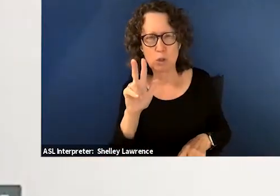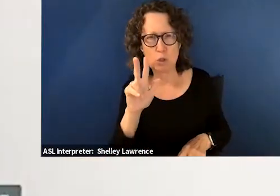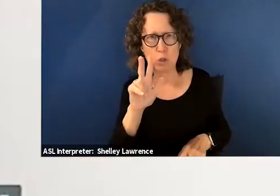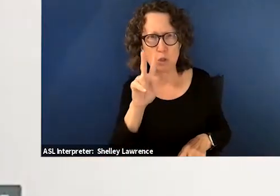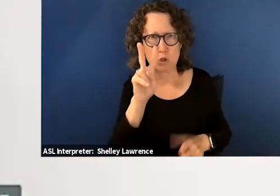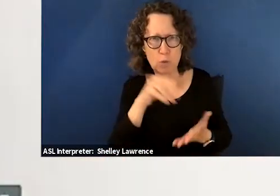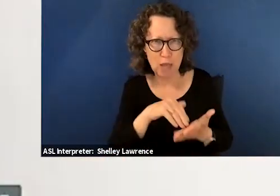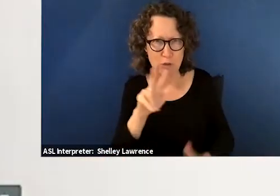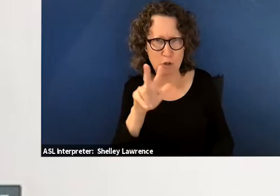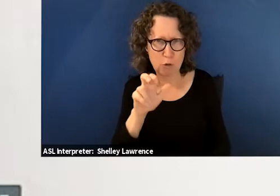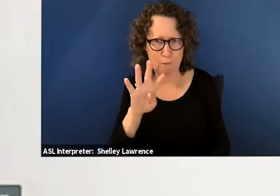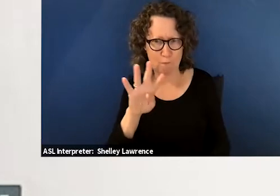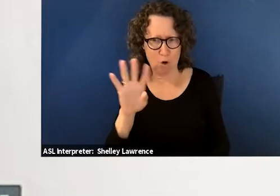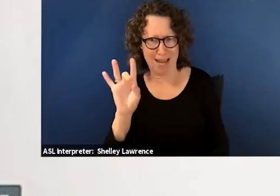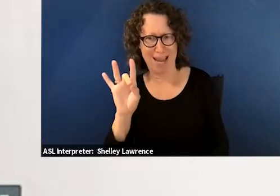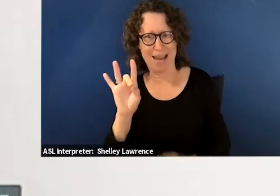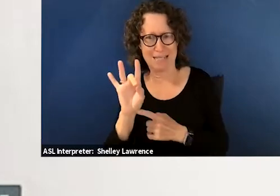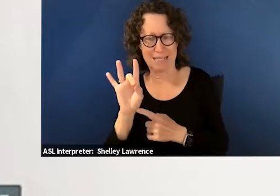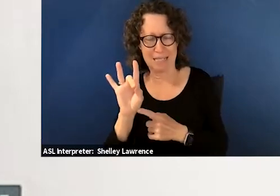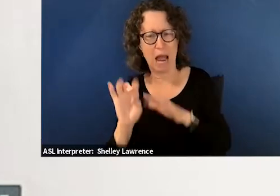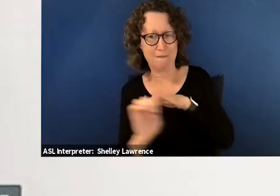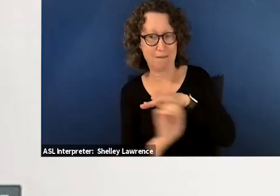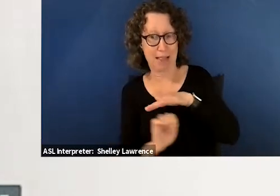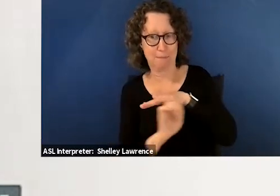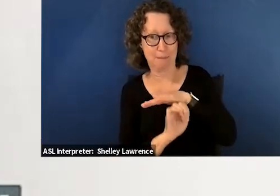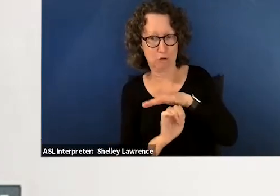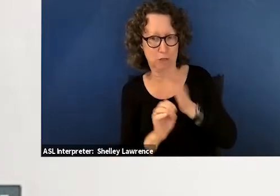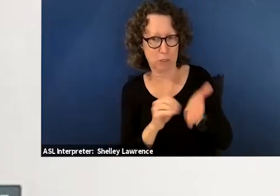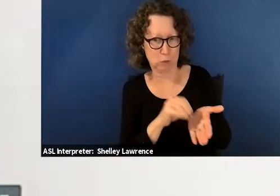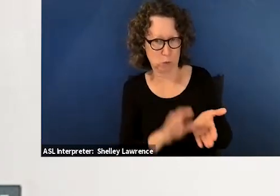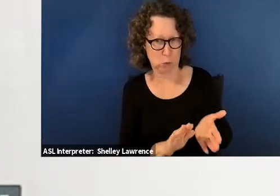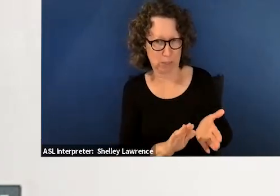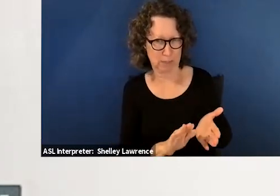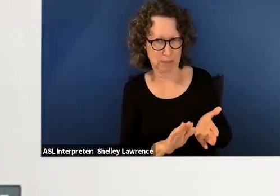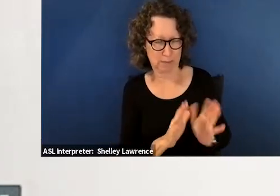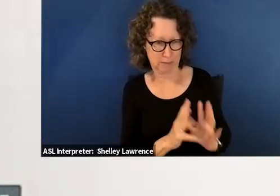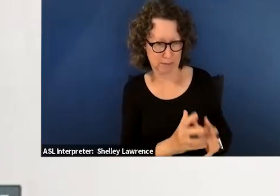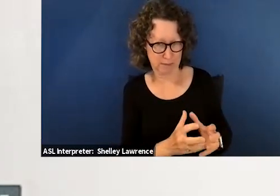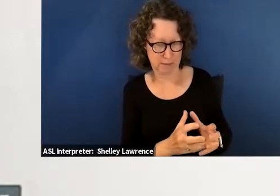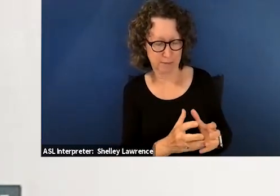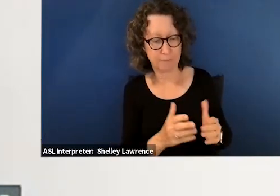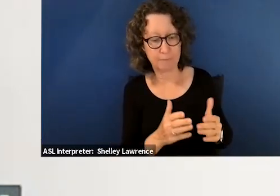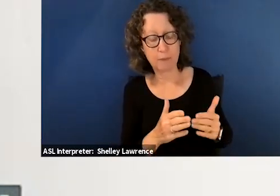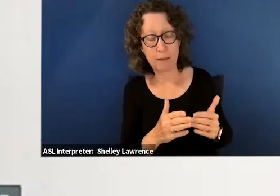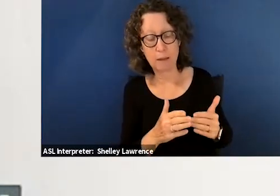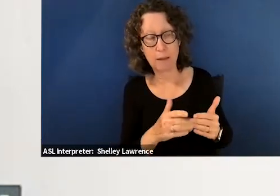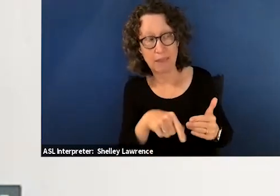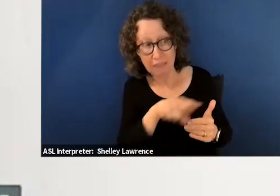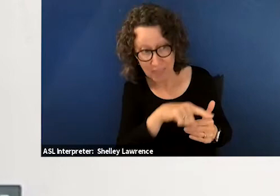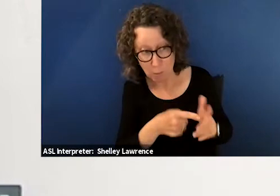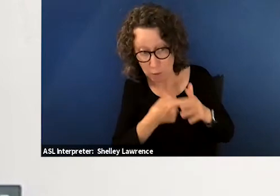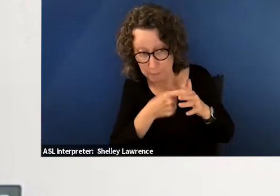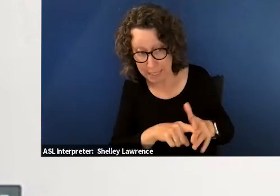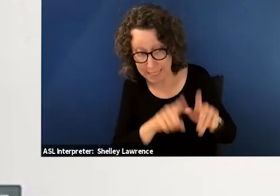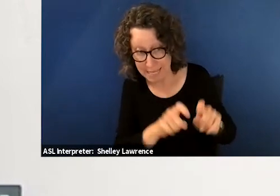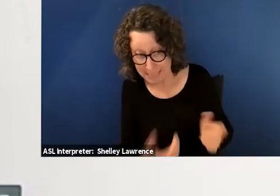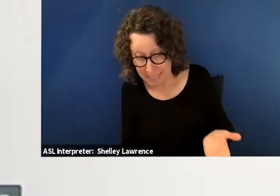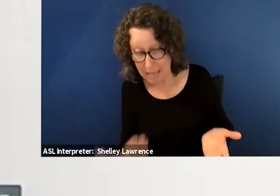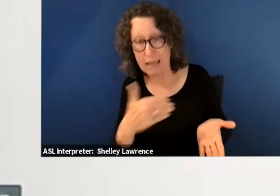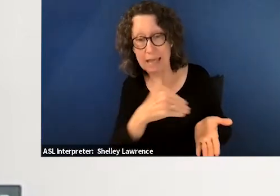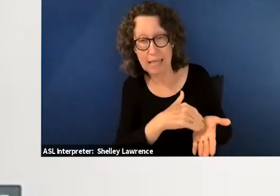2348, I believe was the number of Okay. elementary students. Right. In the coming, they will begin testing